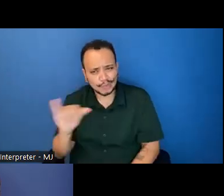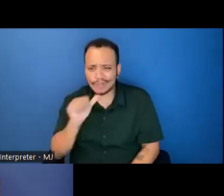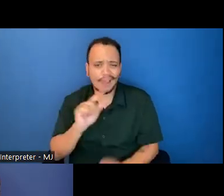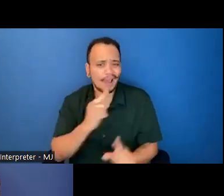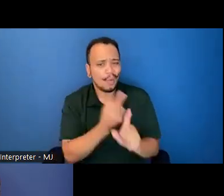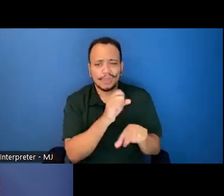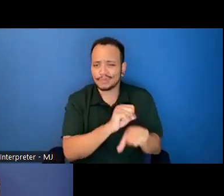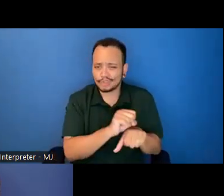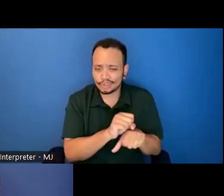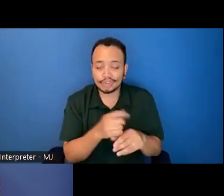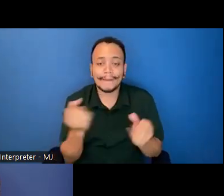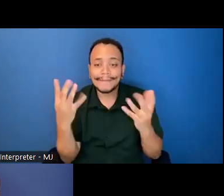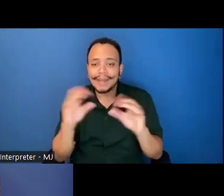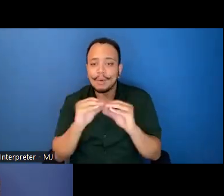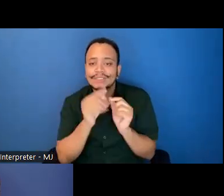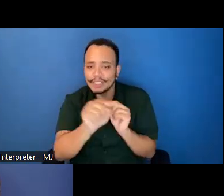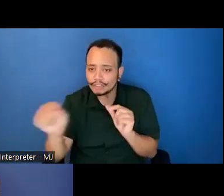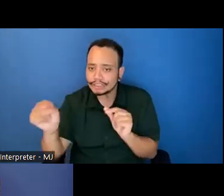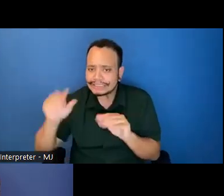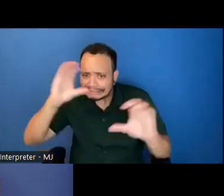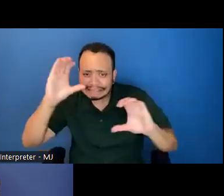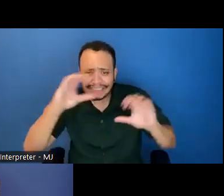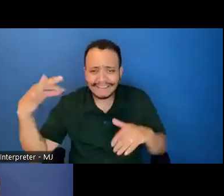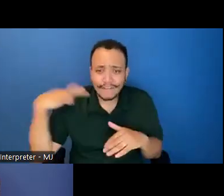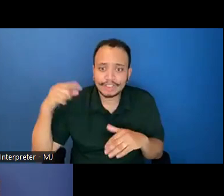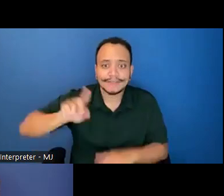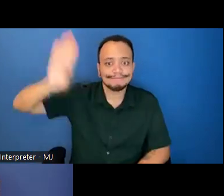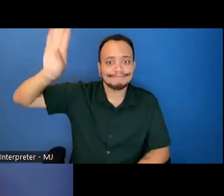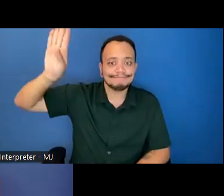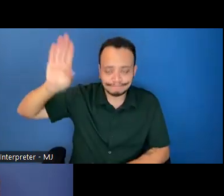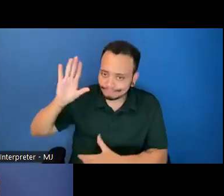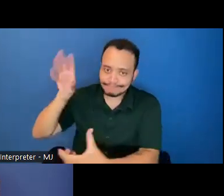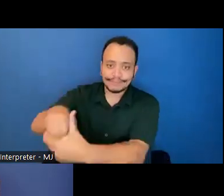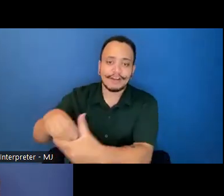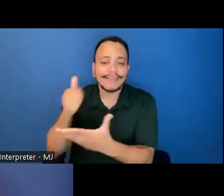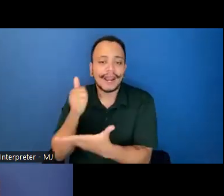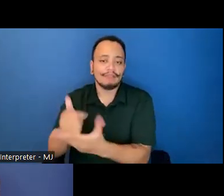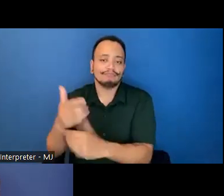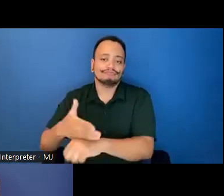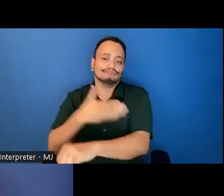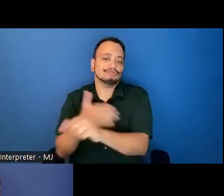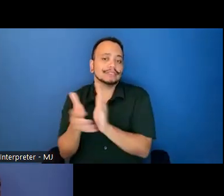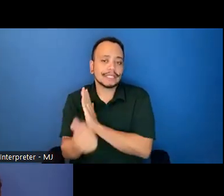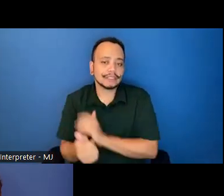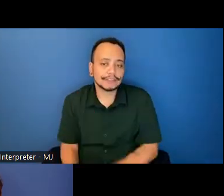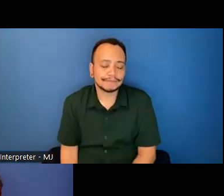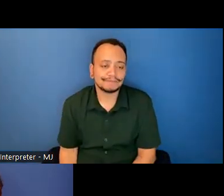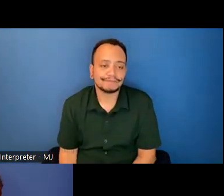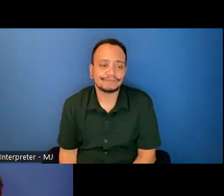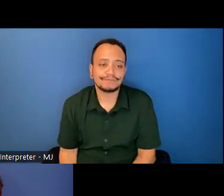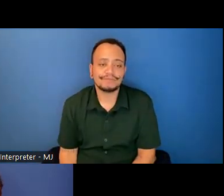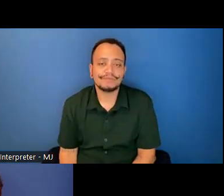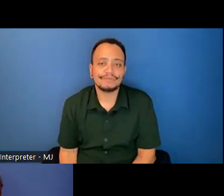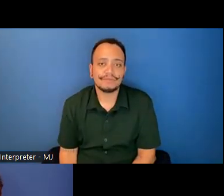that need volunteers, and I think it's a fantastic opportunity. If you are like curious,